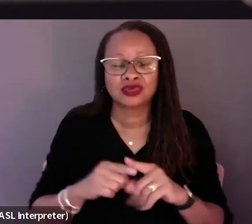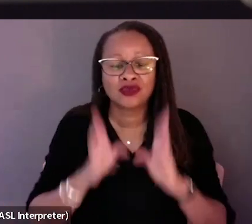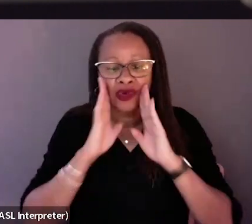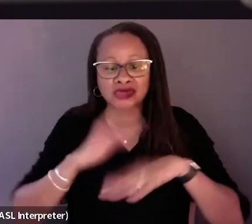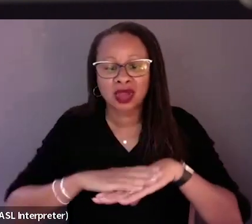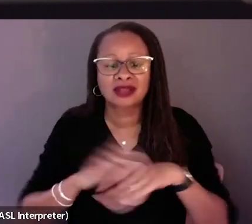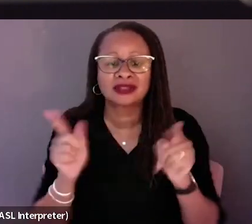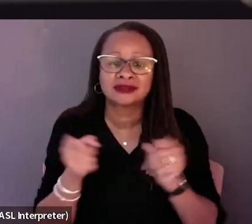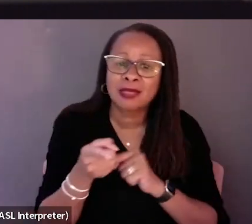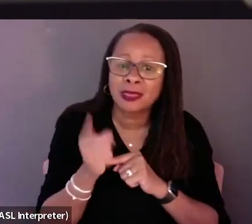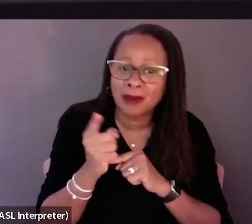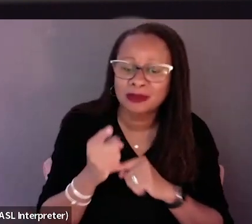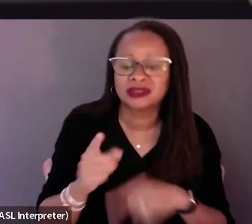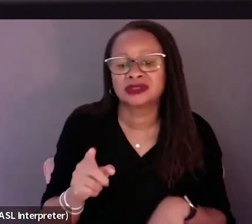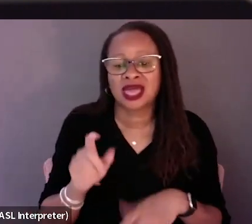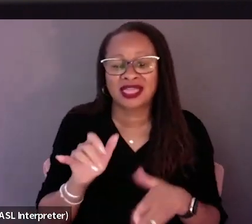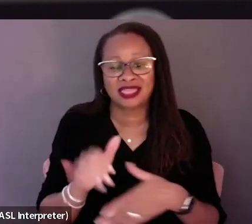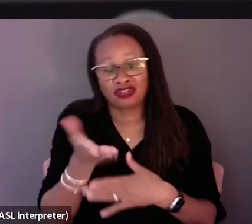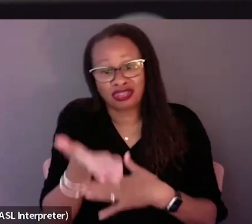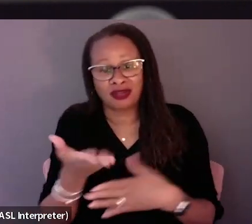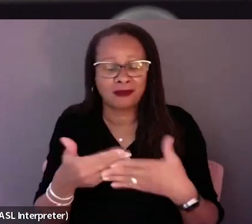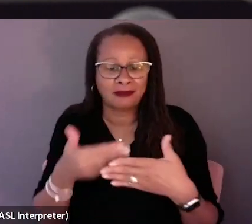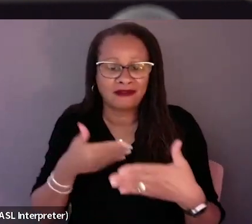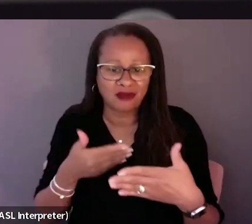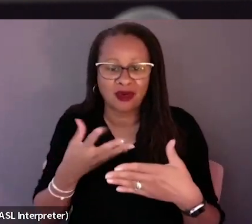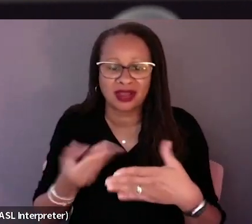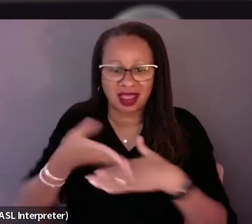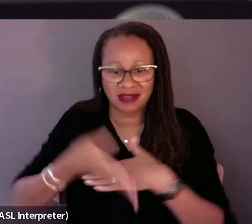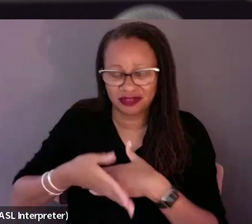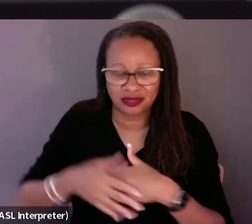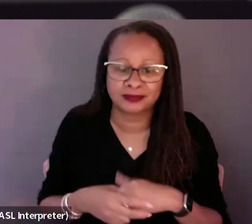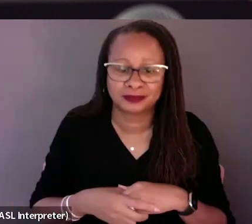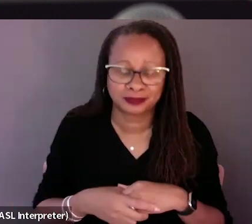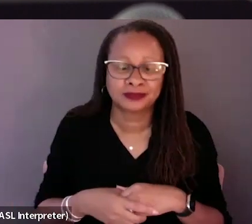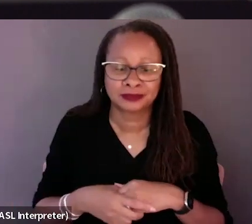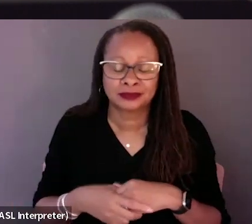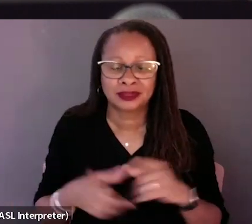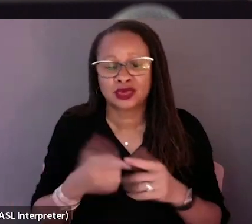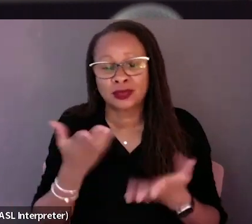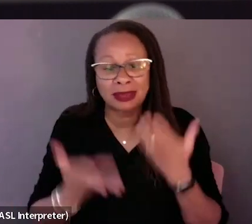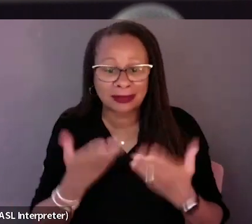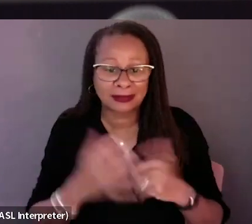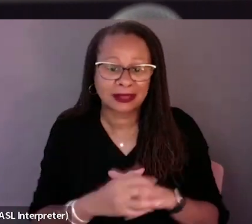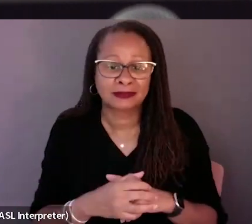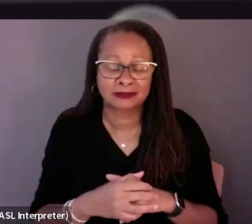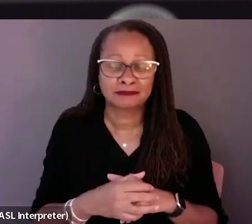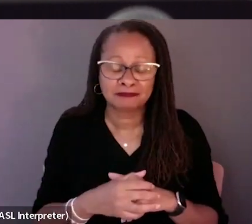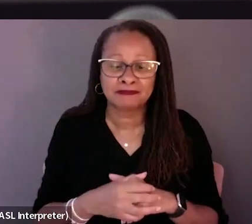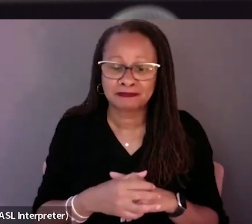on those moments that are before or just after, to maybe, because